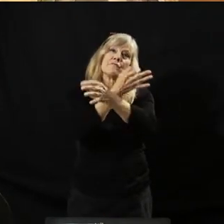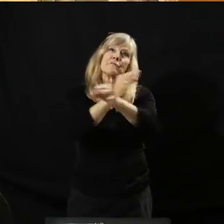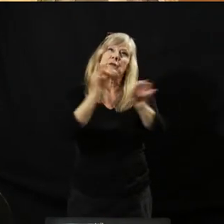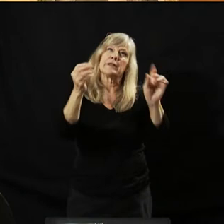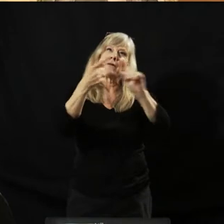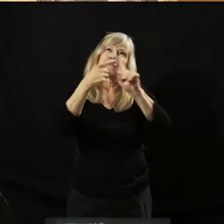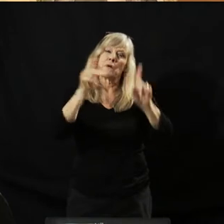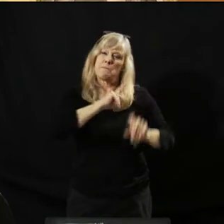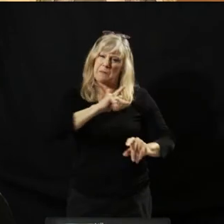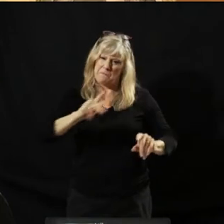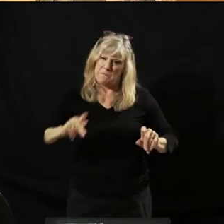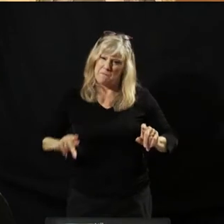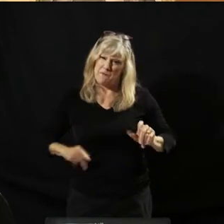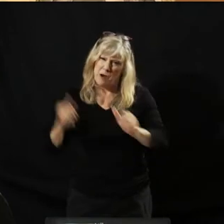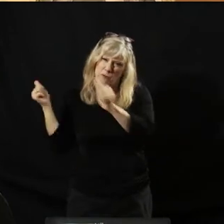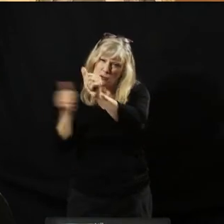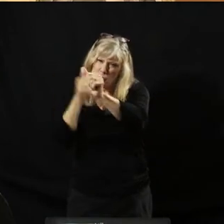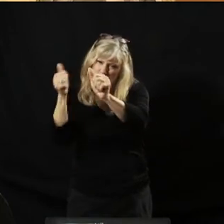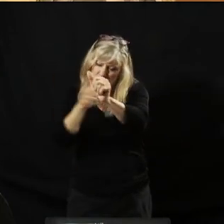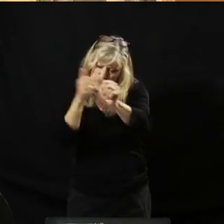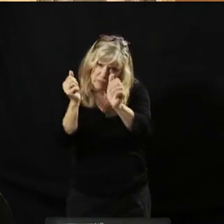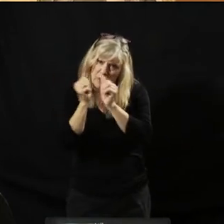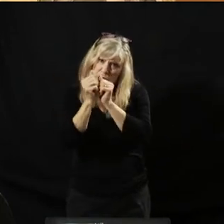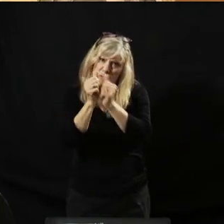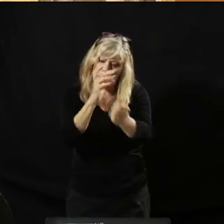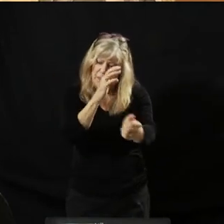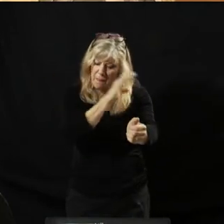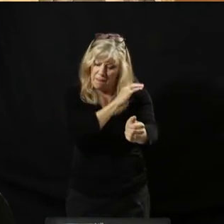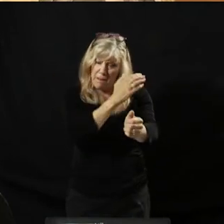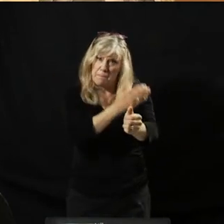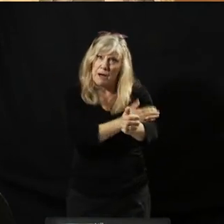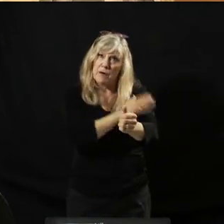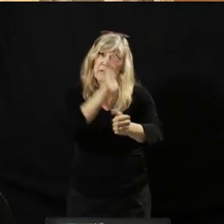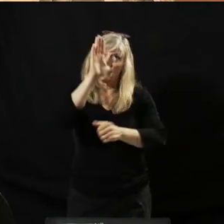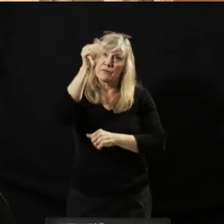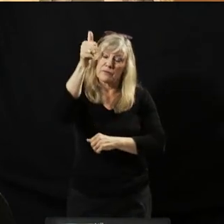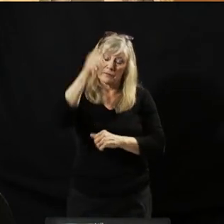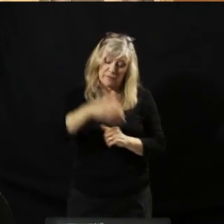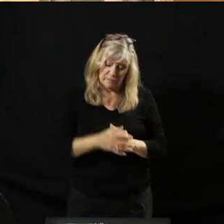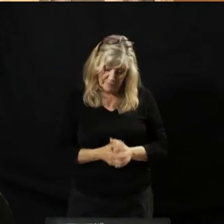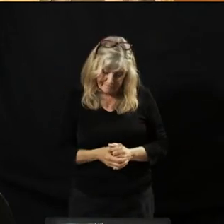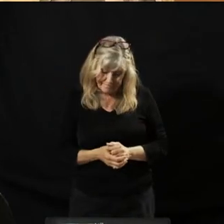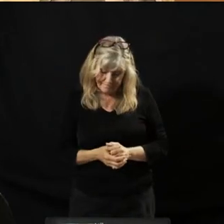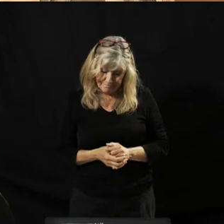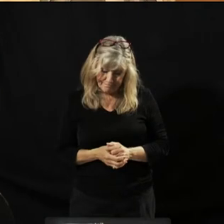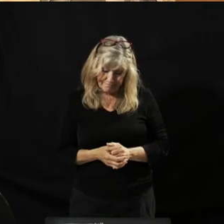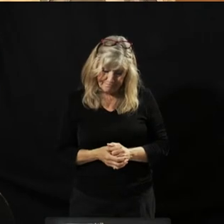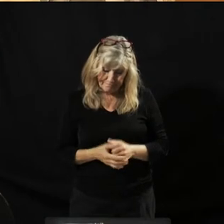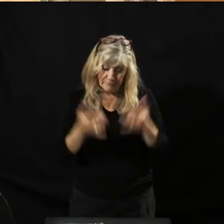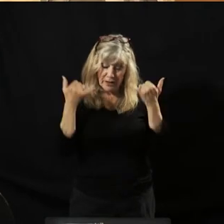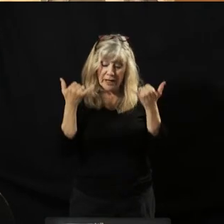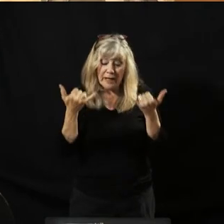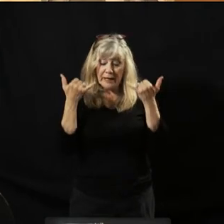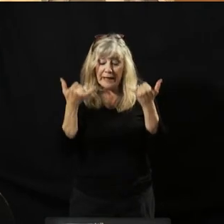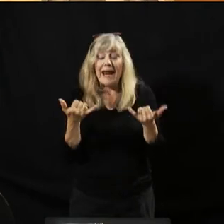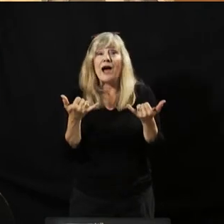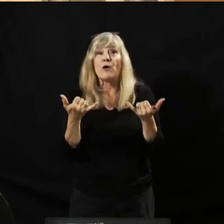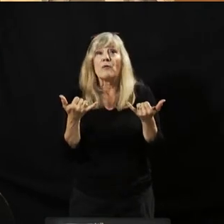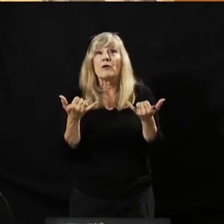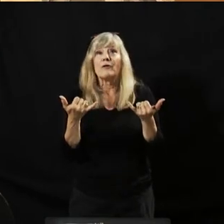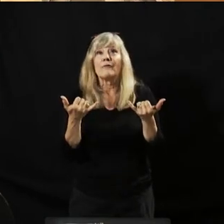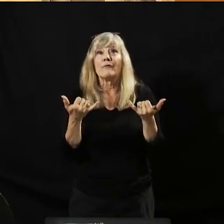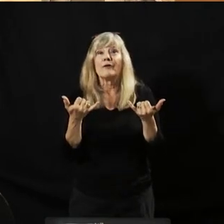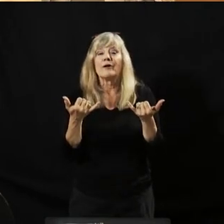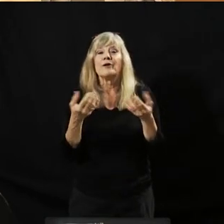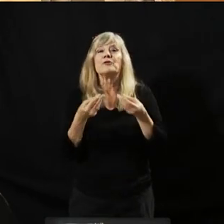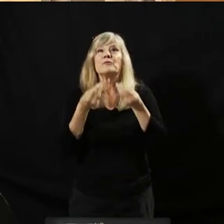Pharaoh's persecution by the power of your right hand, now you bring about as the salvation of